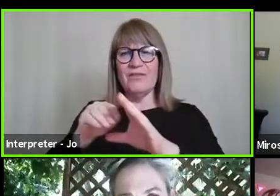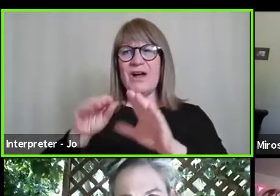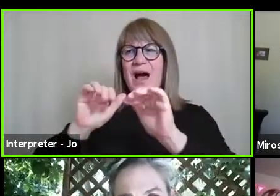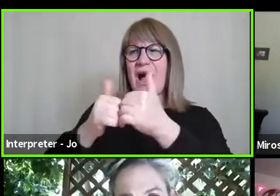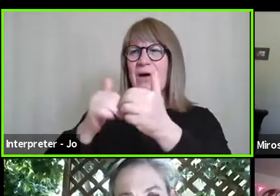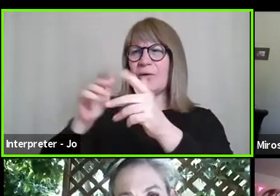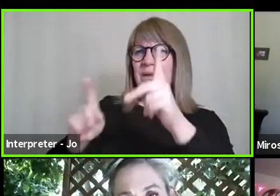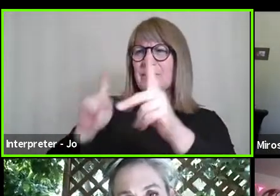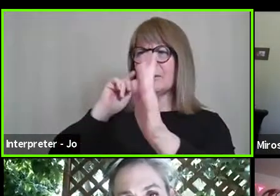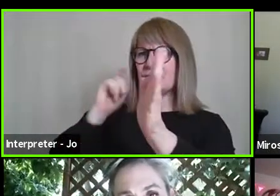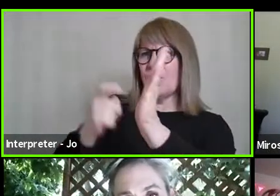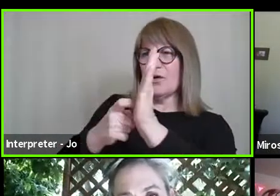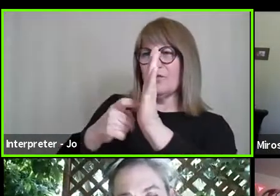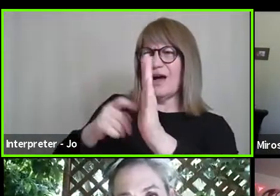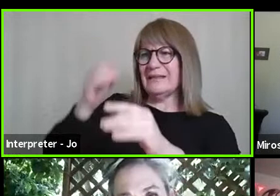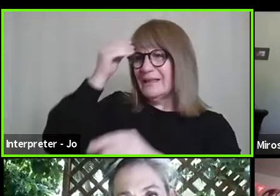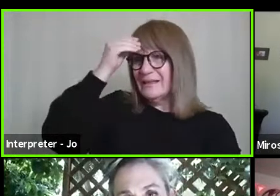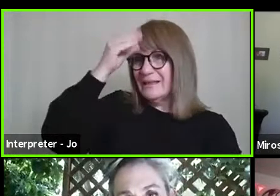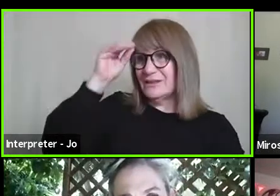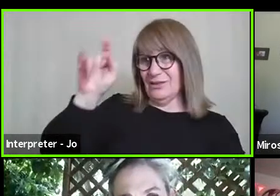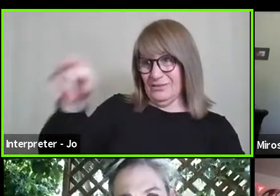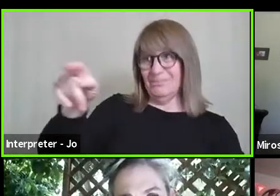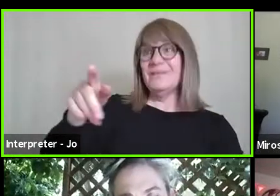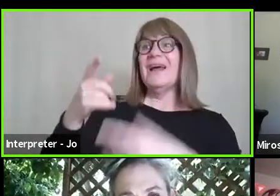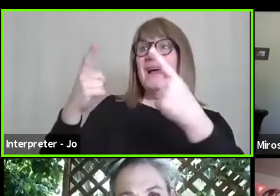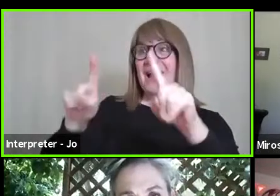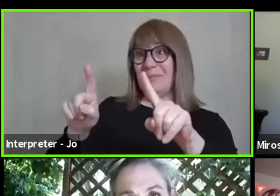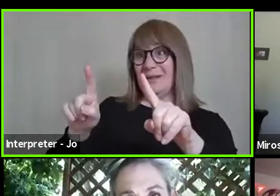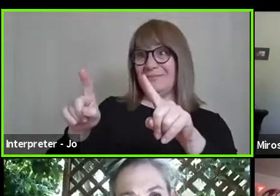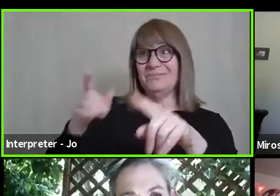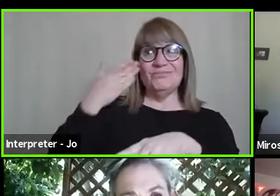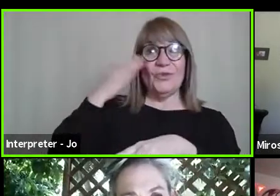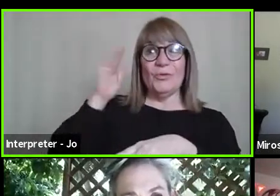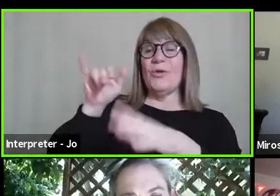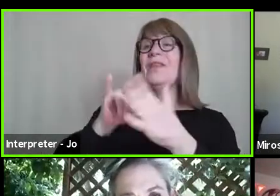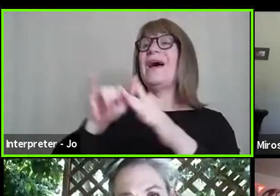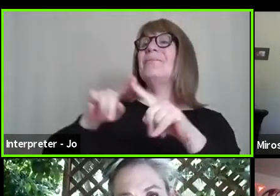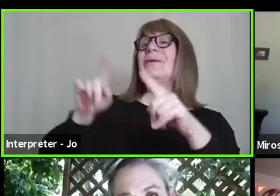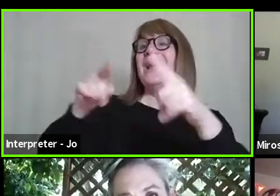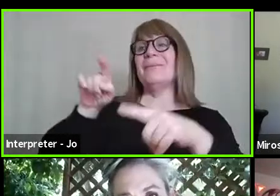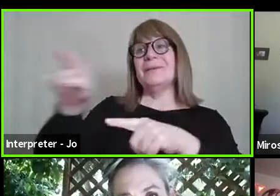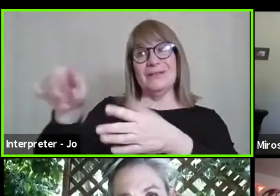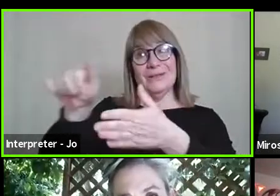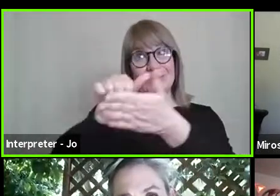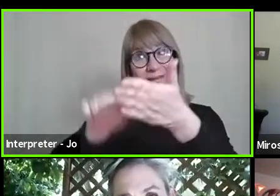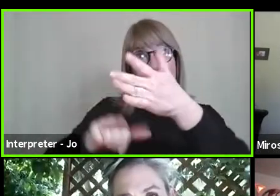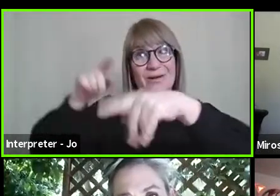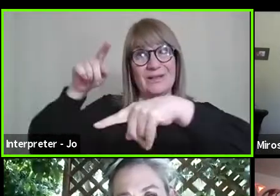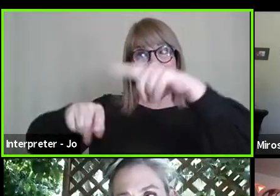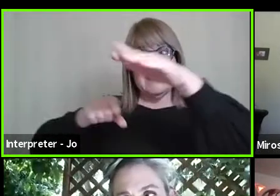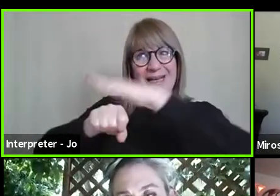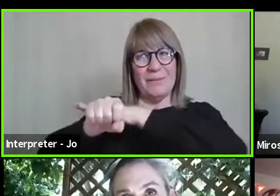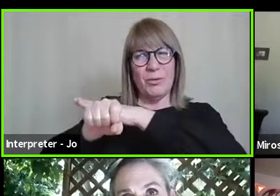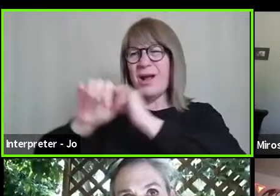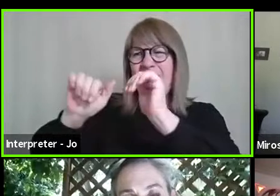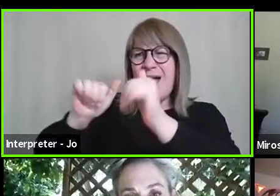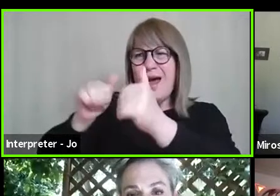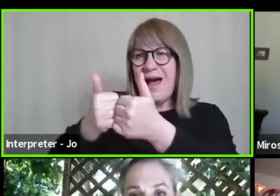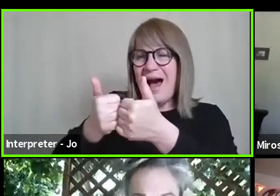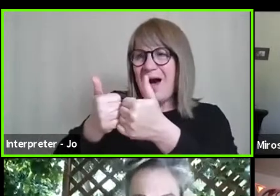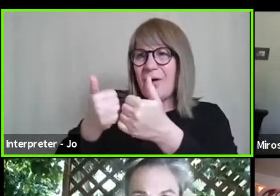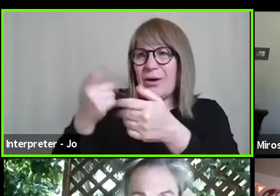supported like how will their mental health be maintained as they receive this information and so she's working on you know